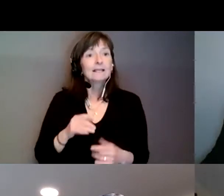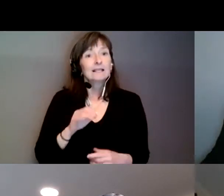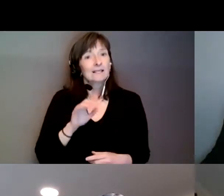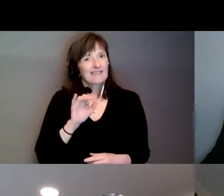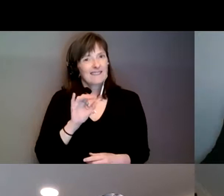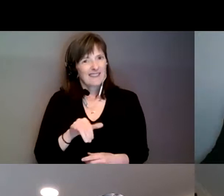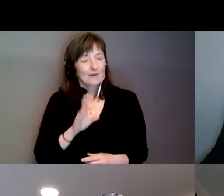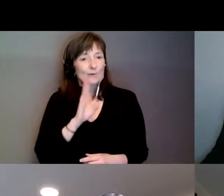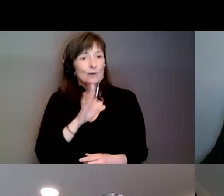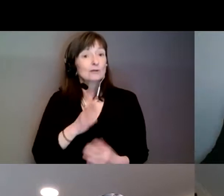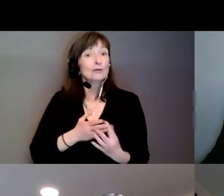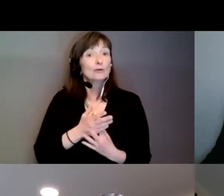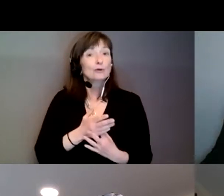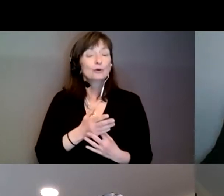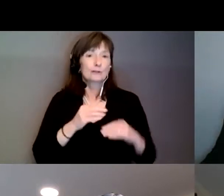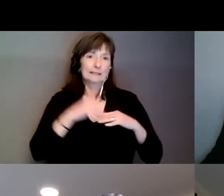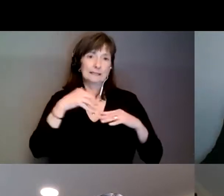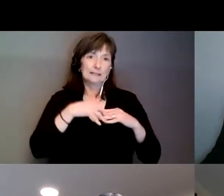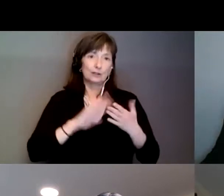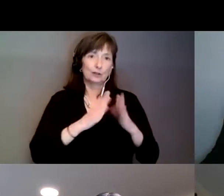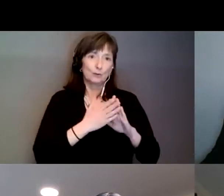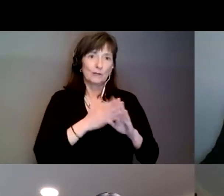through the Indigenous network of communities.